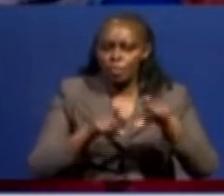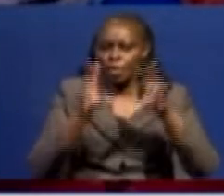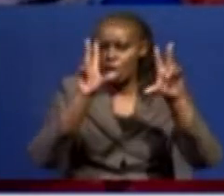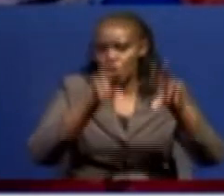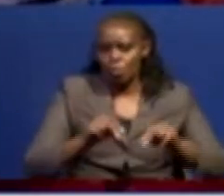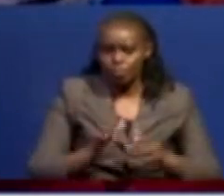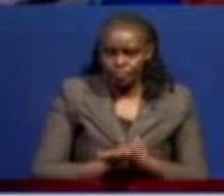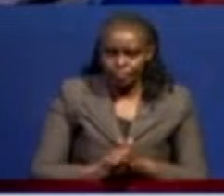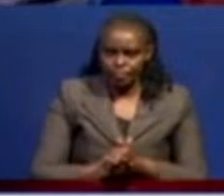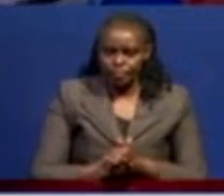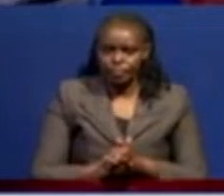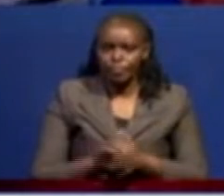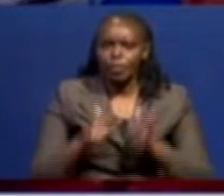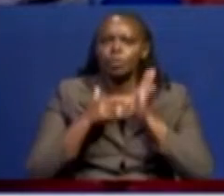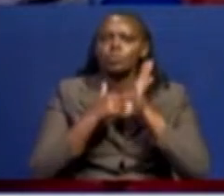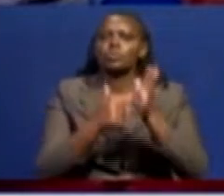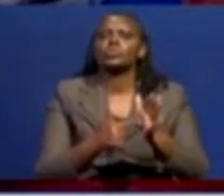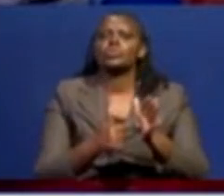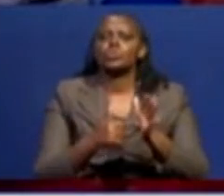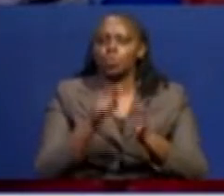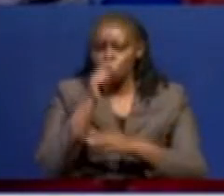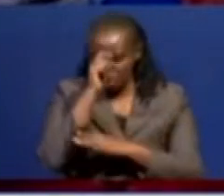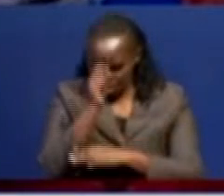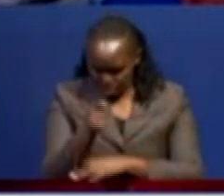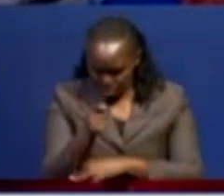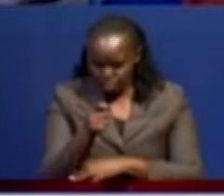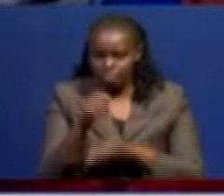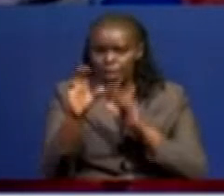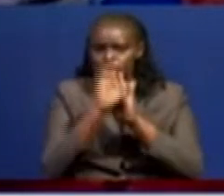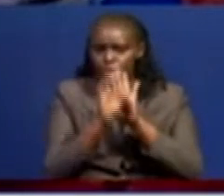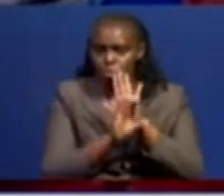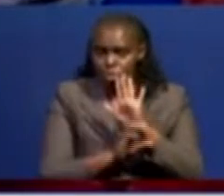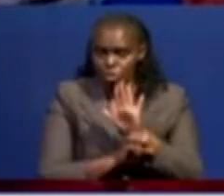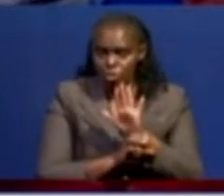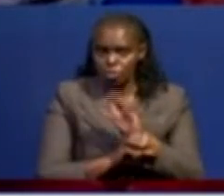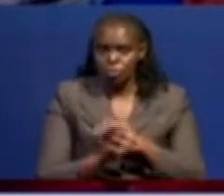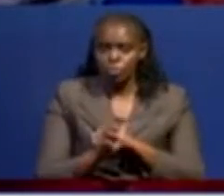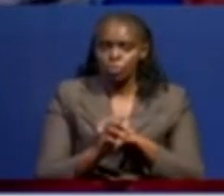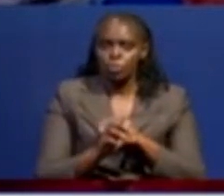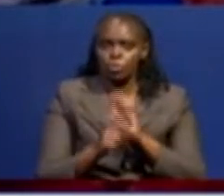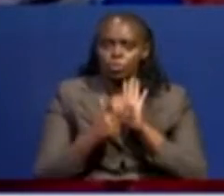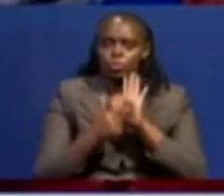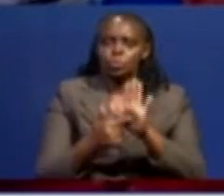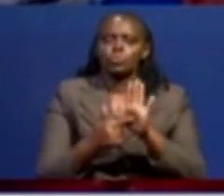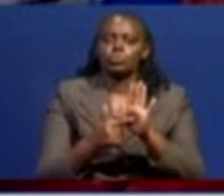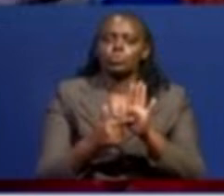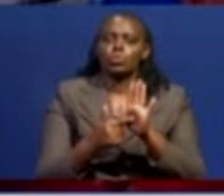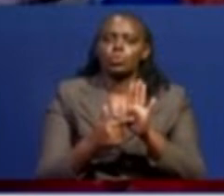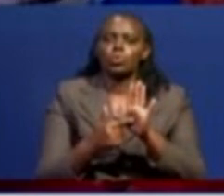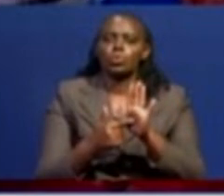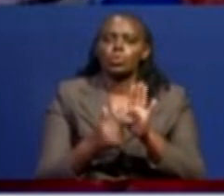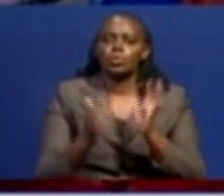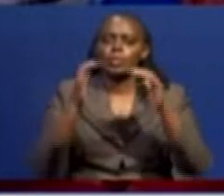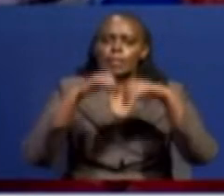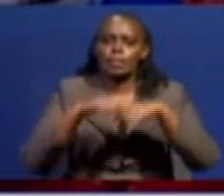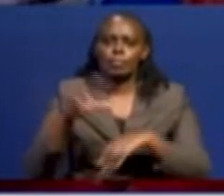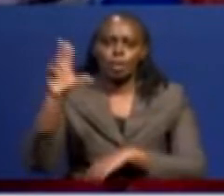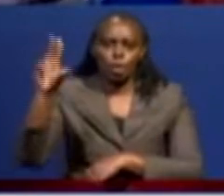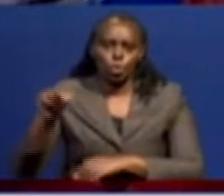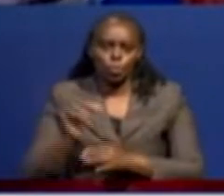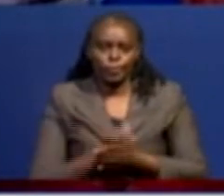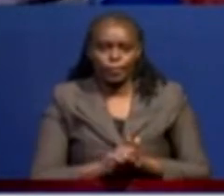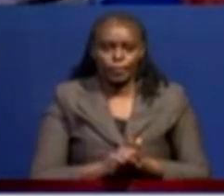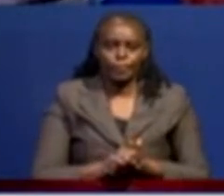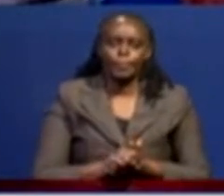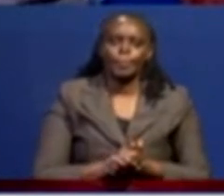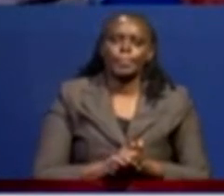good governance? No. Does it contribute to respecting other constitutional institutions as the status of the county